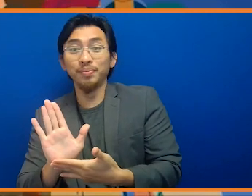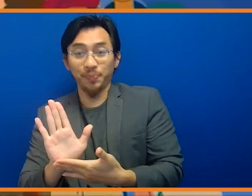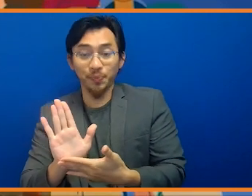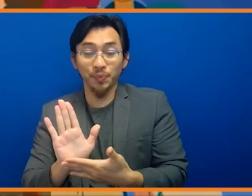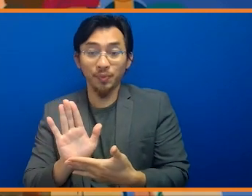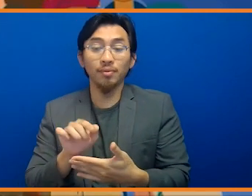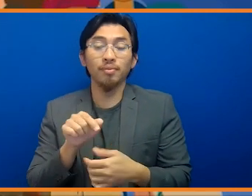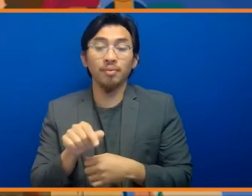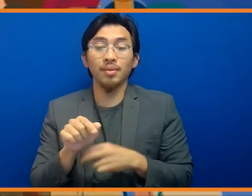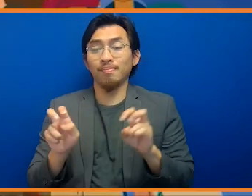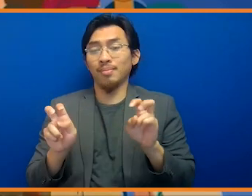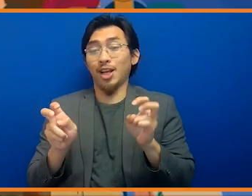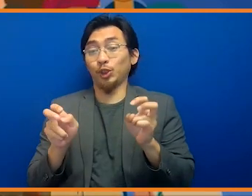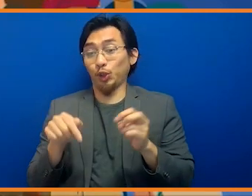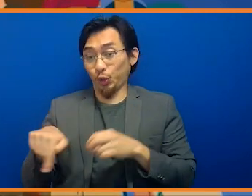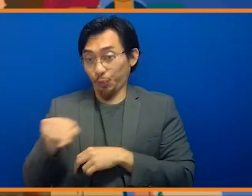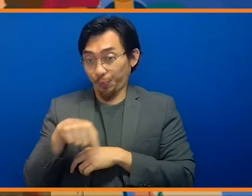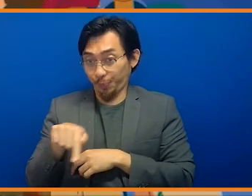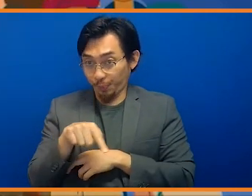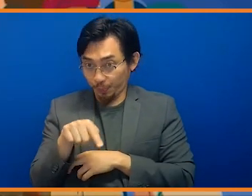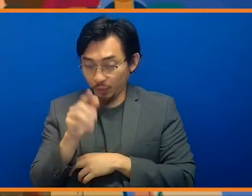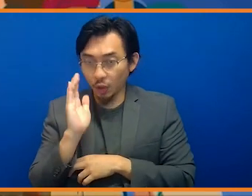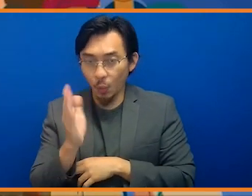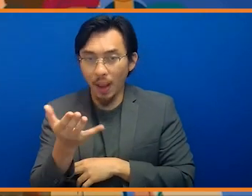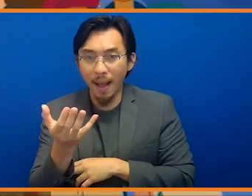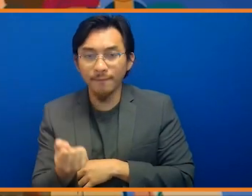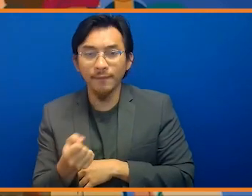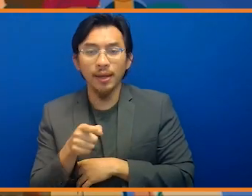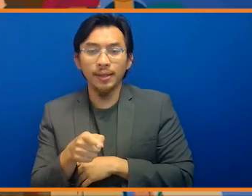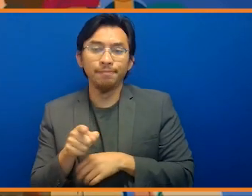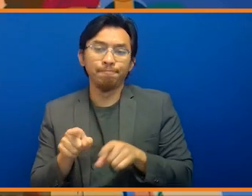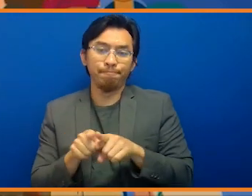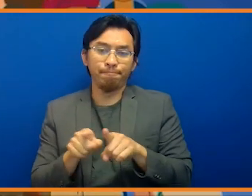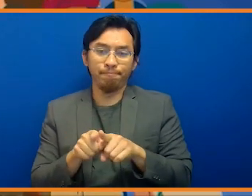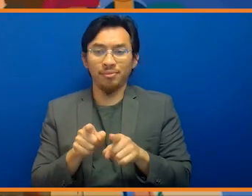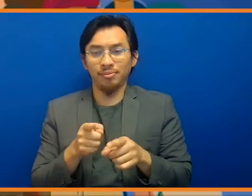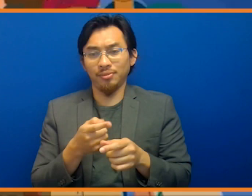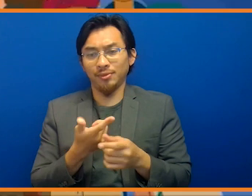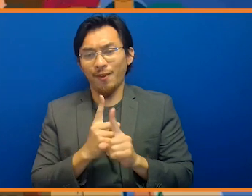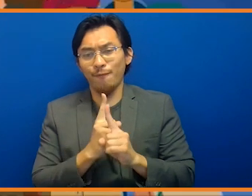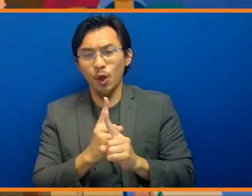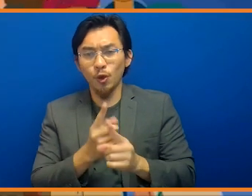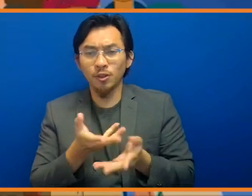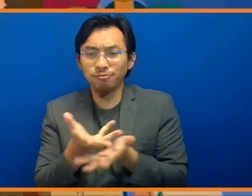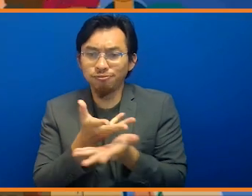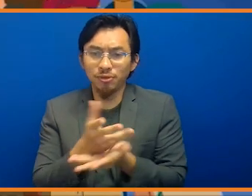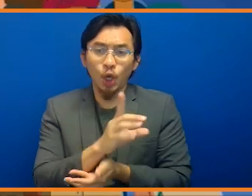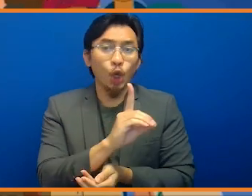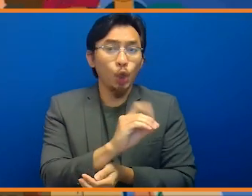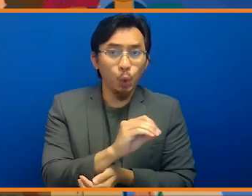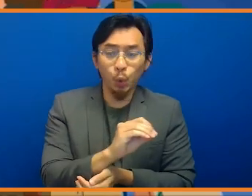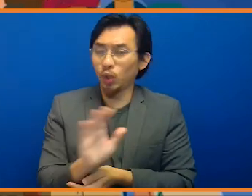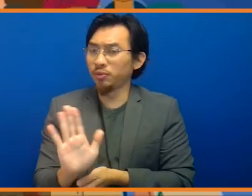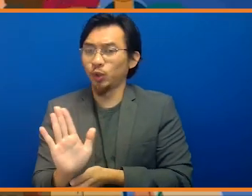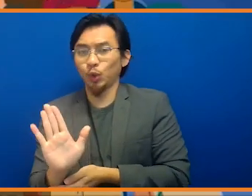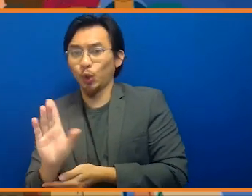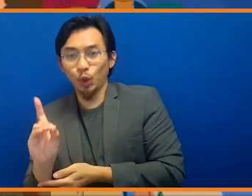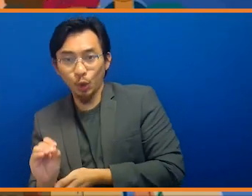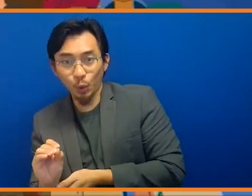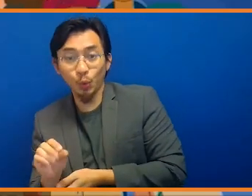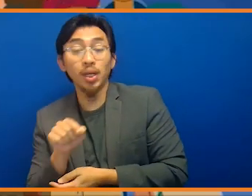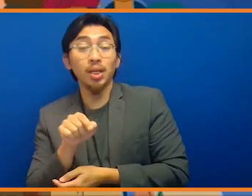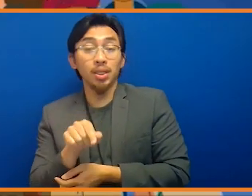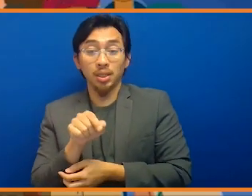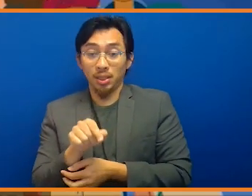And the issues that we will have for the case-based discussion of do's and don'ts. So this figure shows